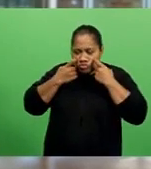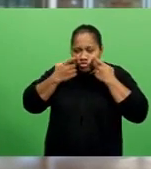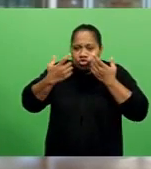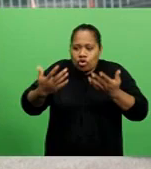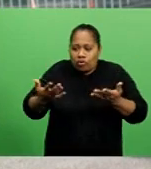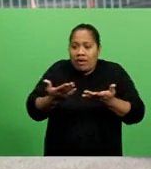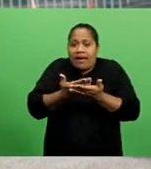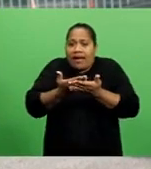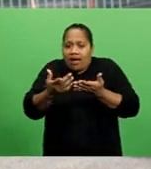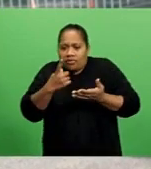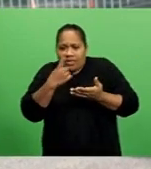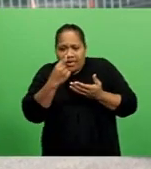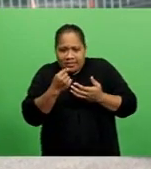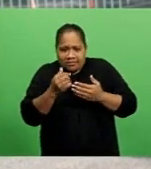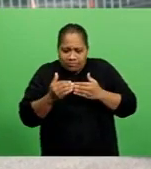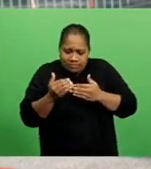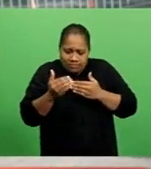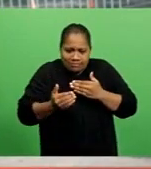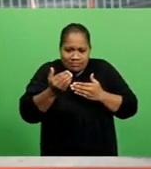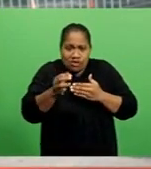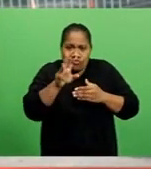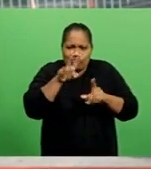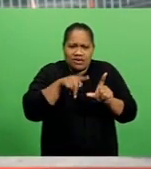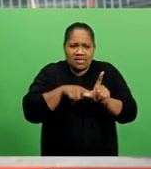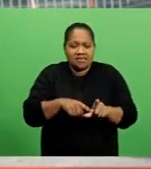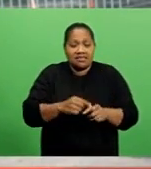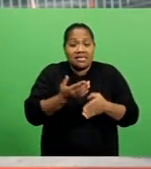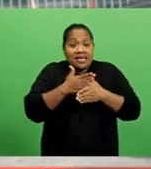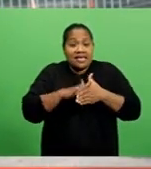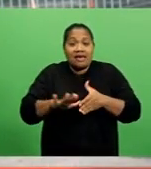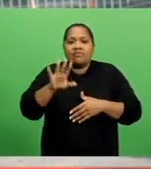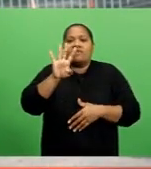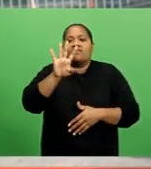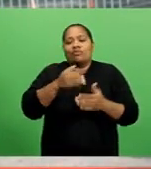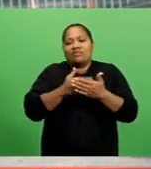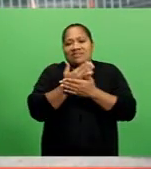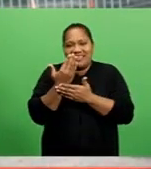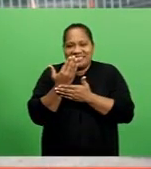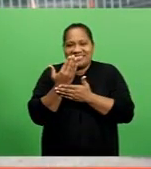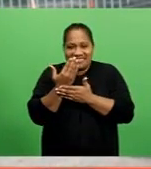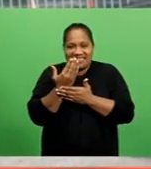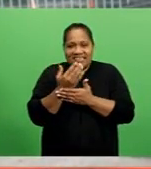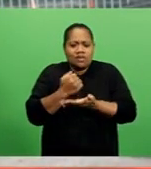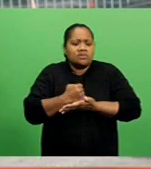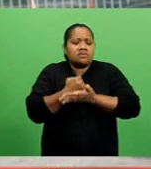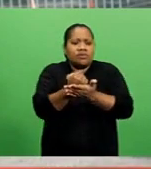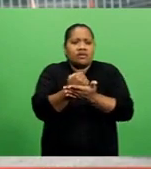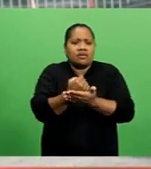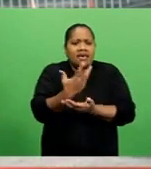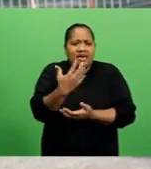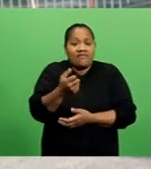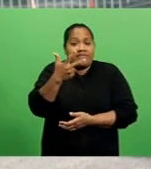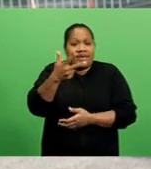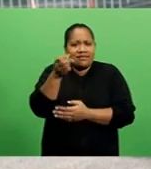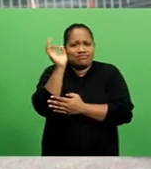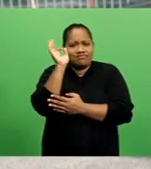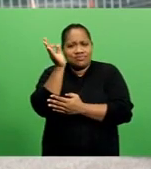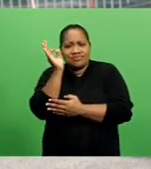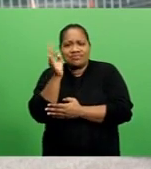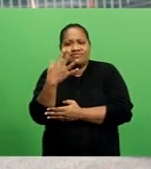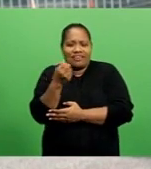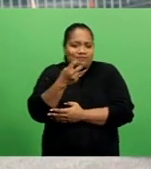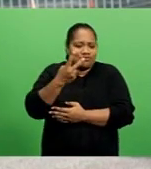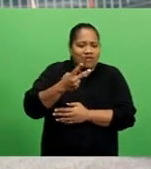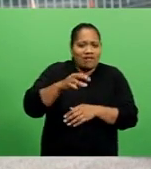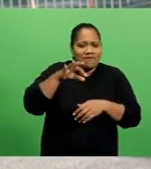those careers. The camp was a 4-day event and supported by a team of 8 facilitators and 12